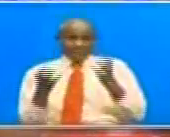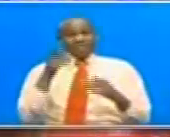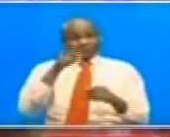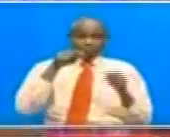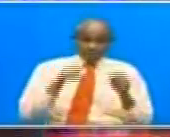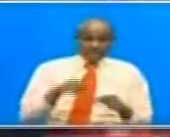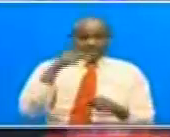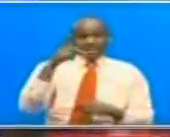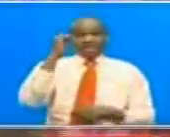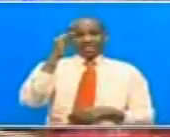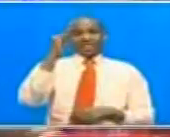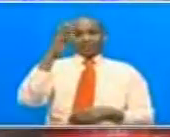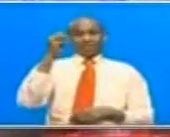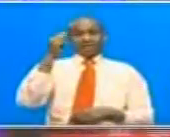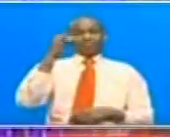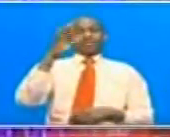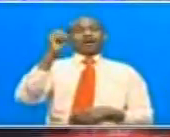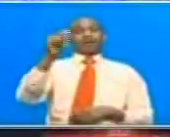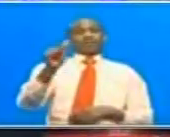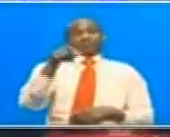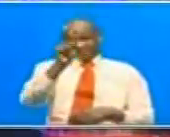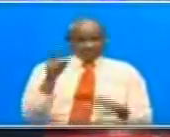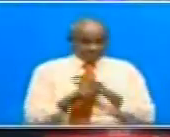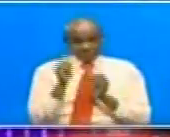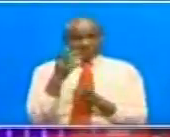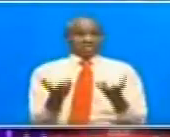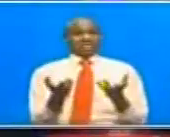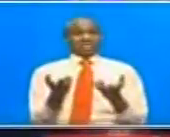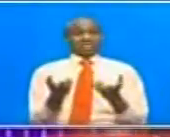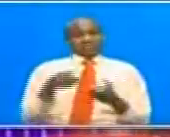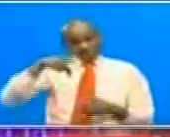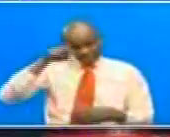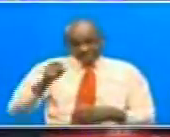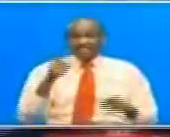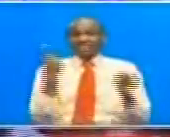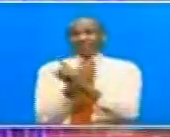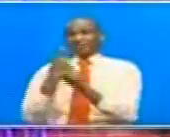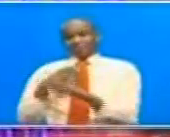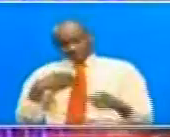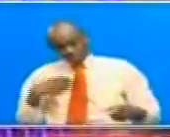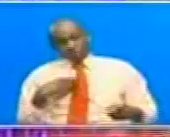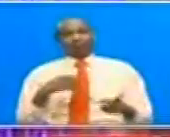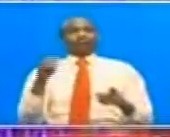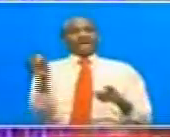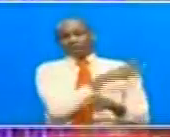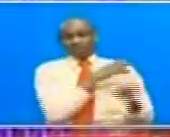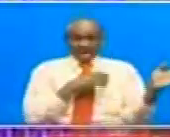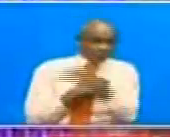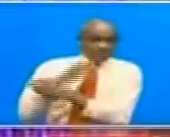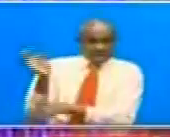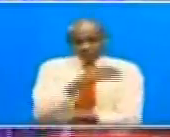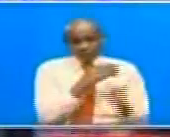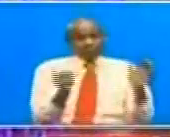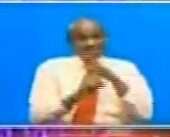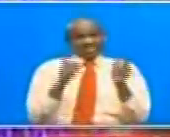remove Kimemias, the small Kimemias, Kimemias is not the deputy president, PS, you remove Kenya, you remove Chirkiri, you remove whoever from